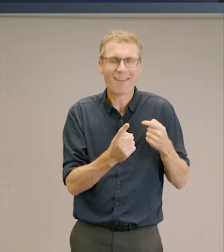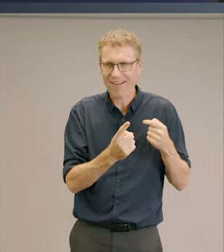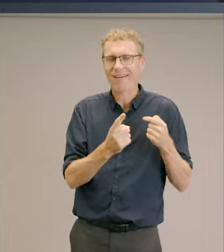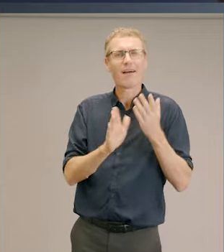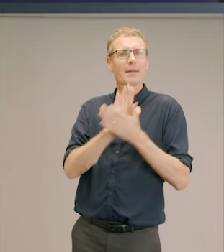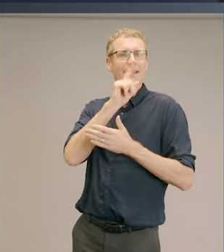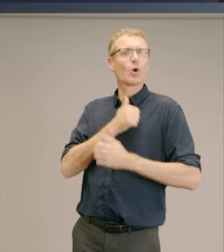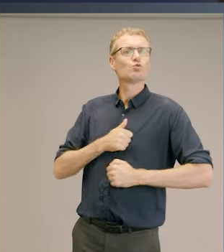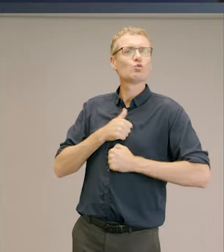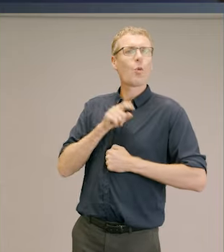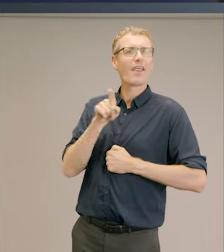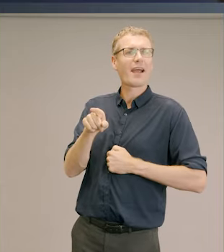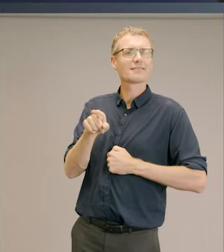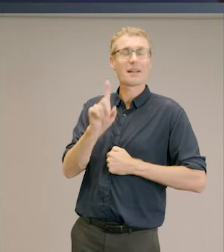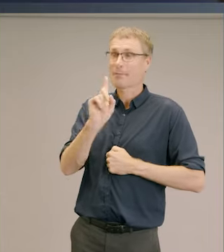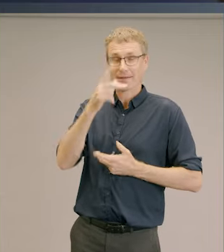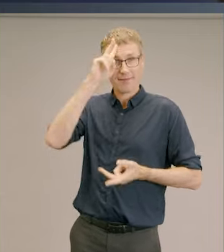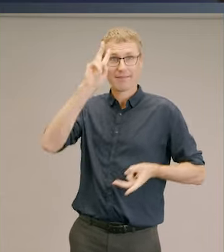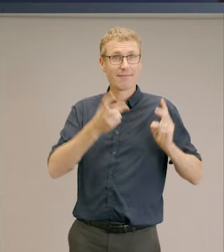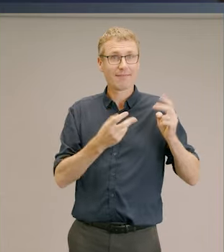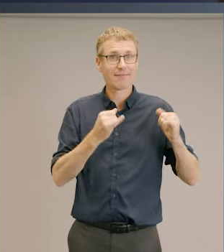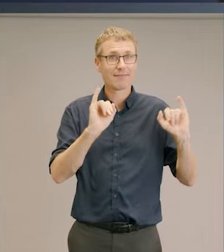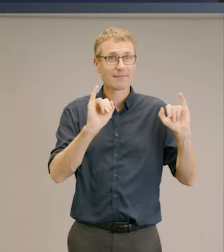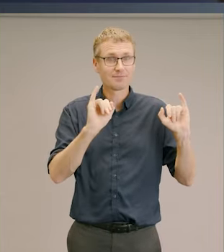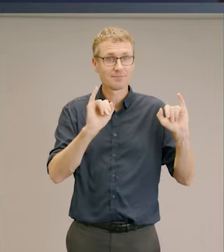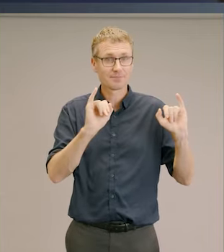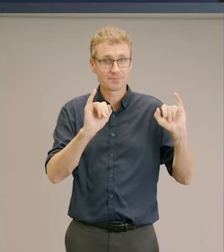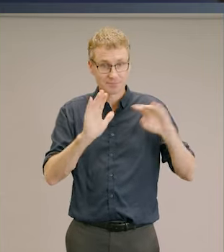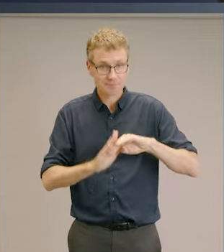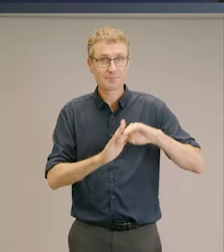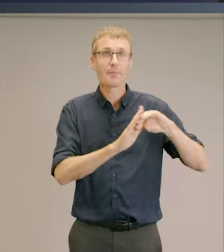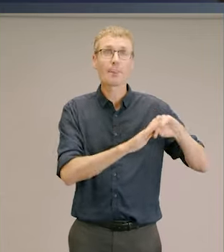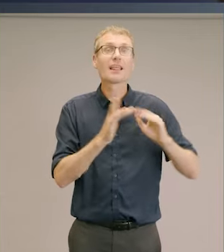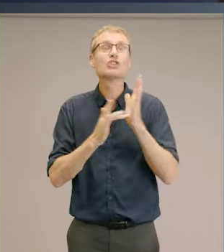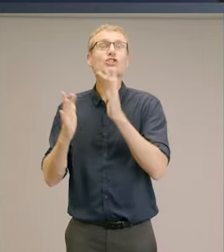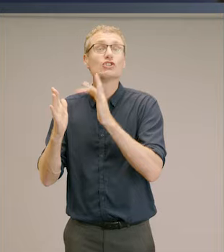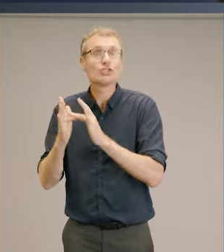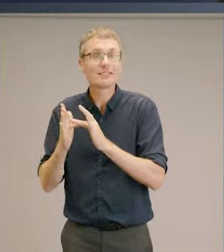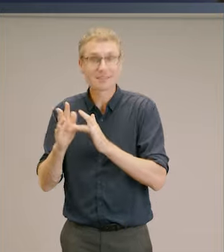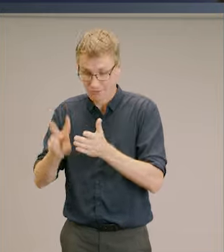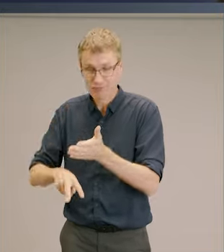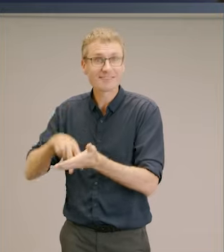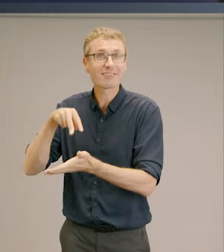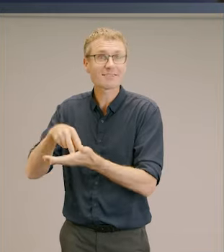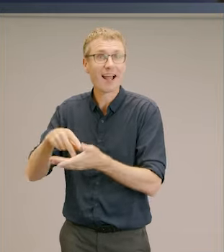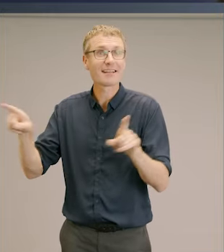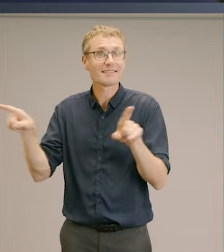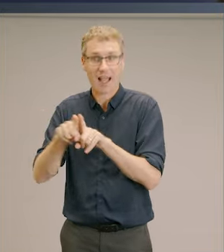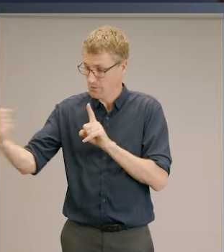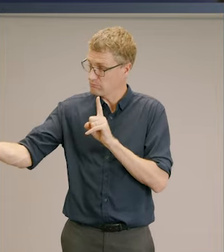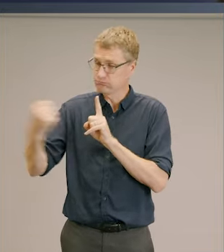invitation that was given to us. But we'd got it all wrong. You know, Jesus' resurrection changes everything for